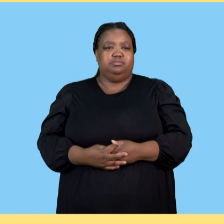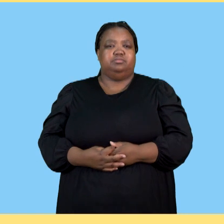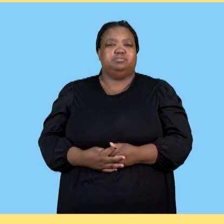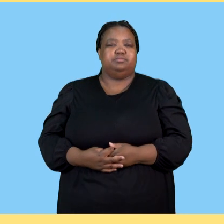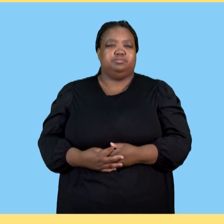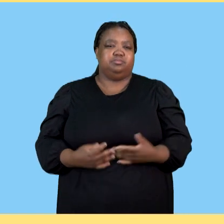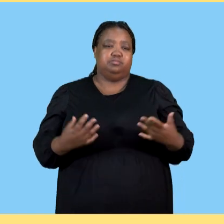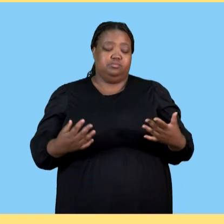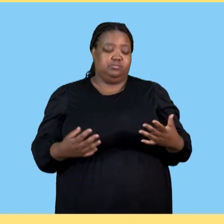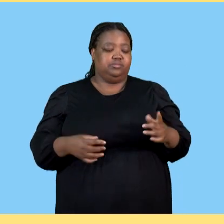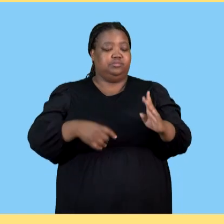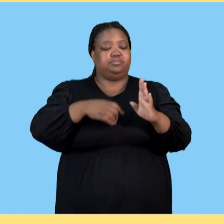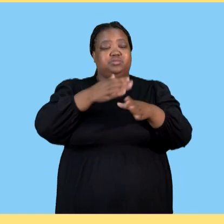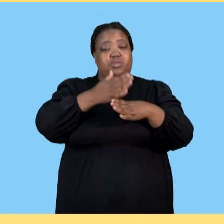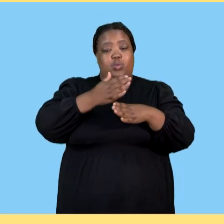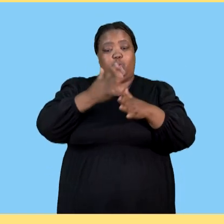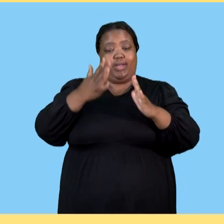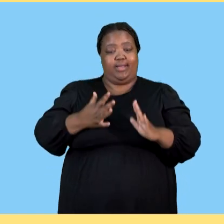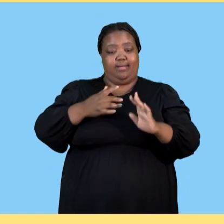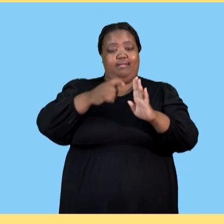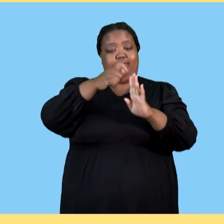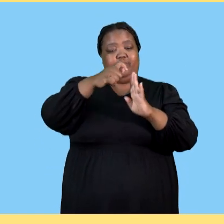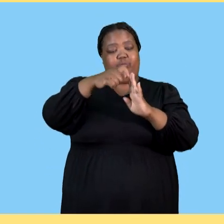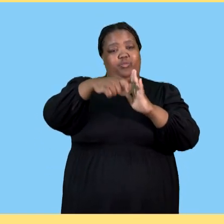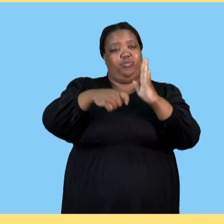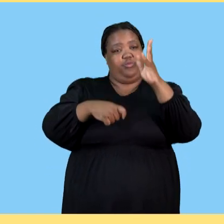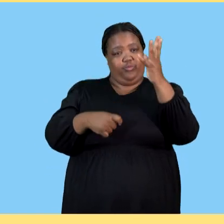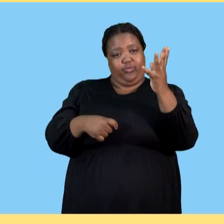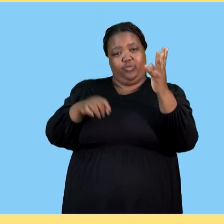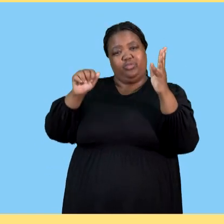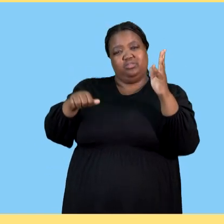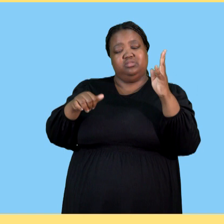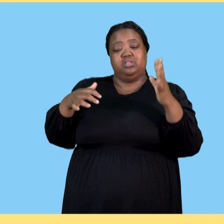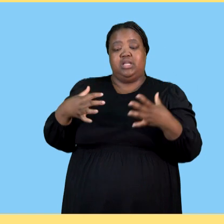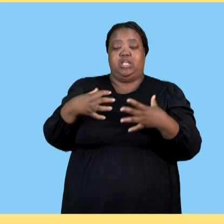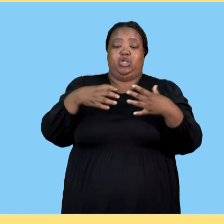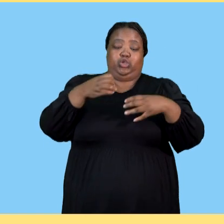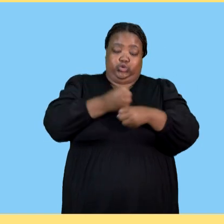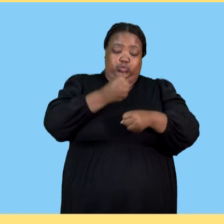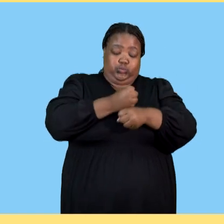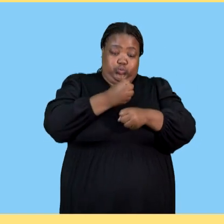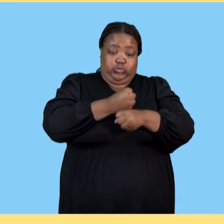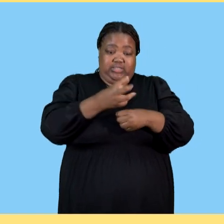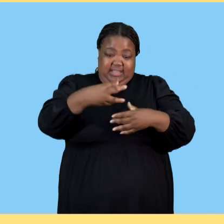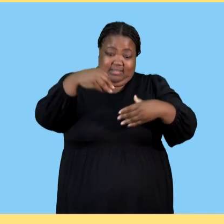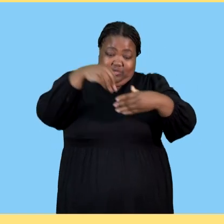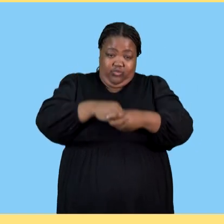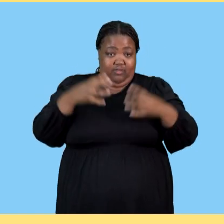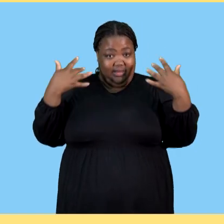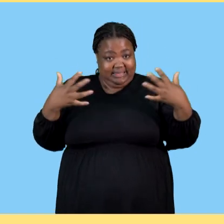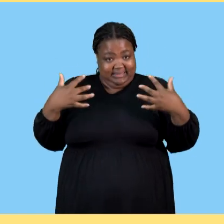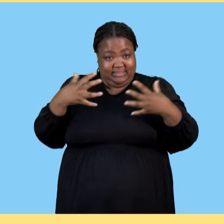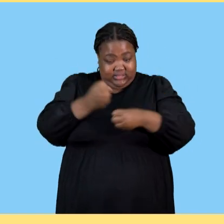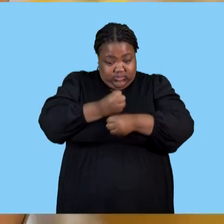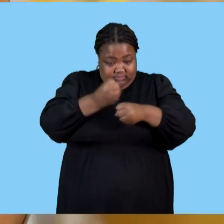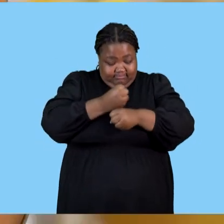We have 4 employees, 4 workers that are working on the shoes. They are making the shoes. That means they have their